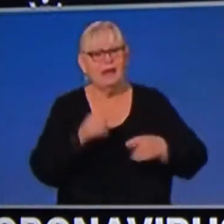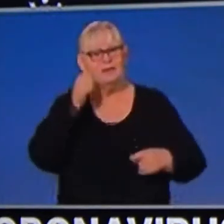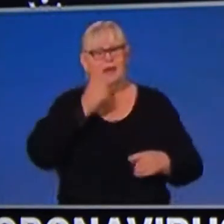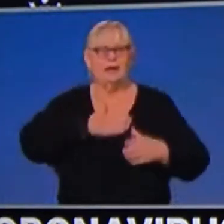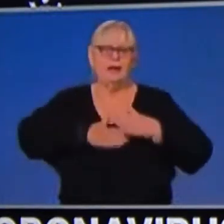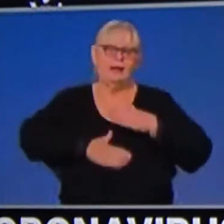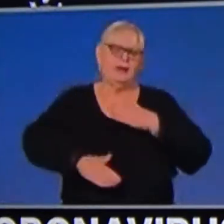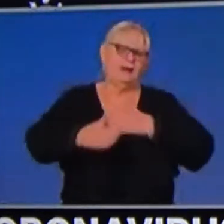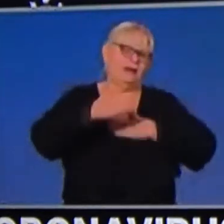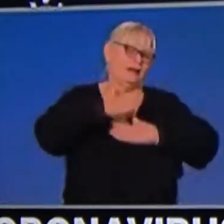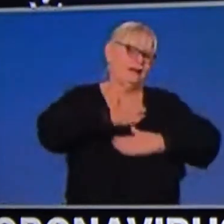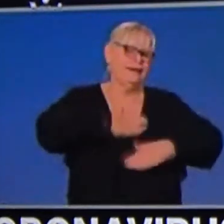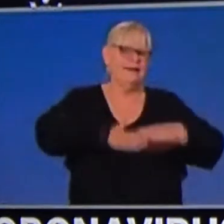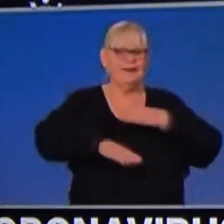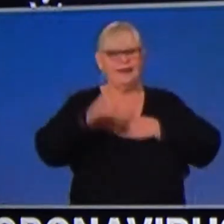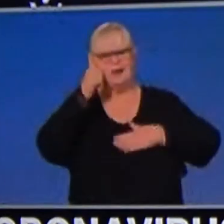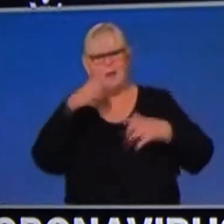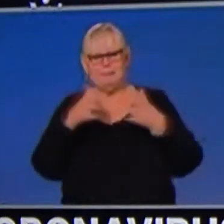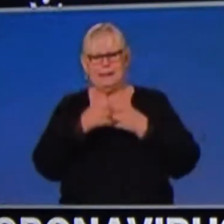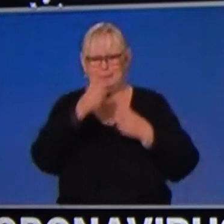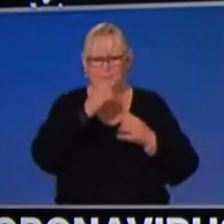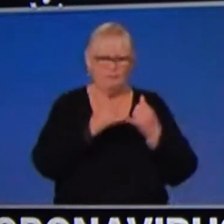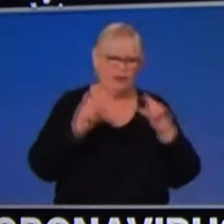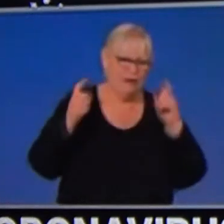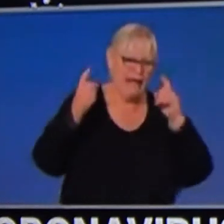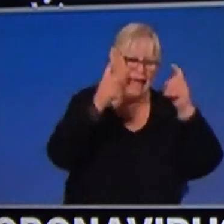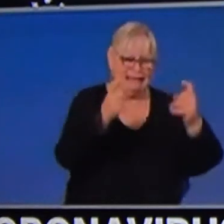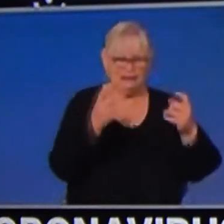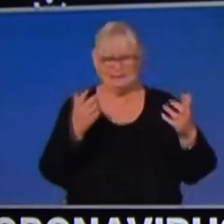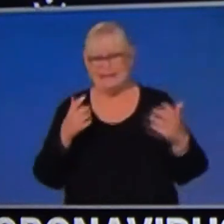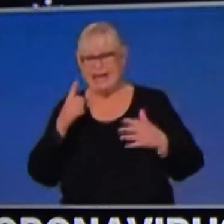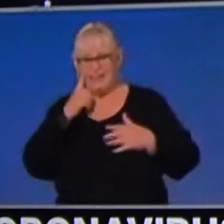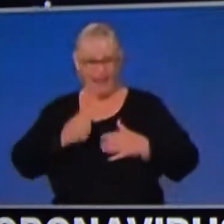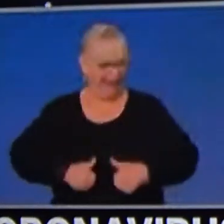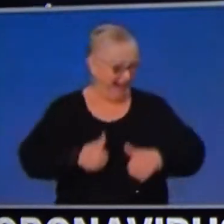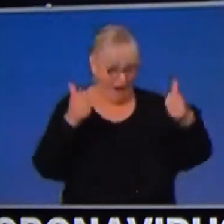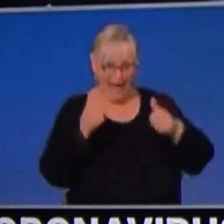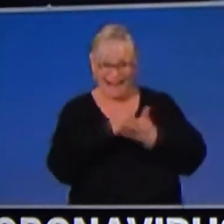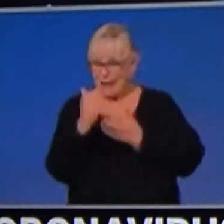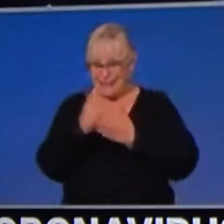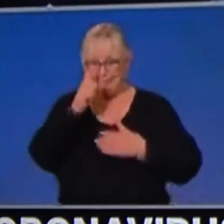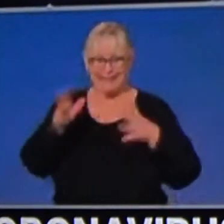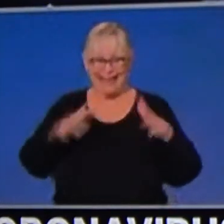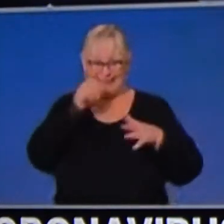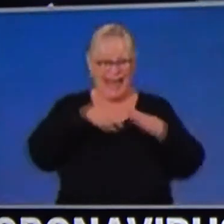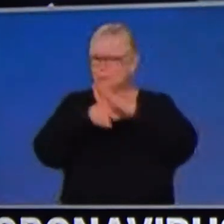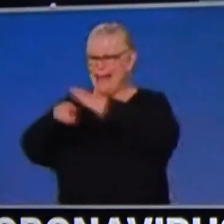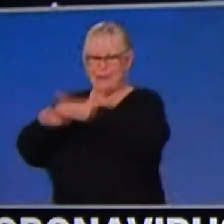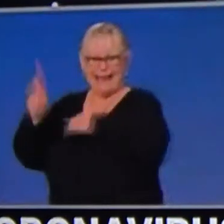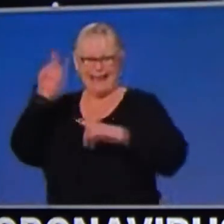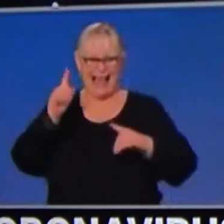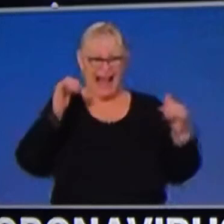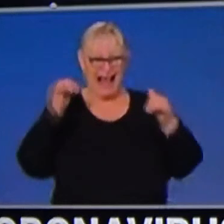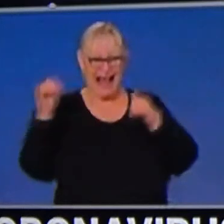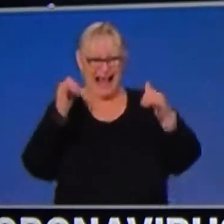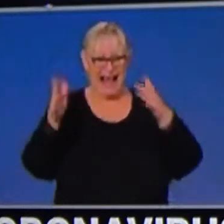I know it's a very anxious thing for Australians, and when they see the really good results, they go, well, can't we all just go